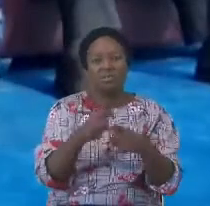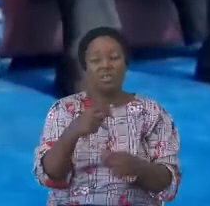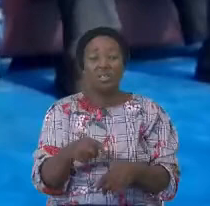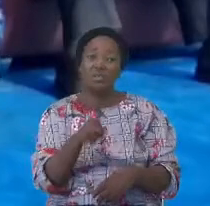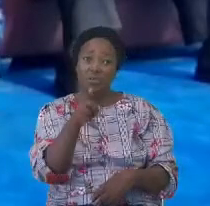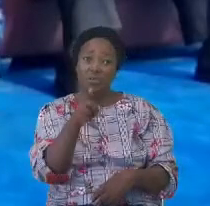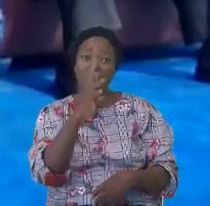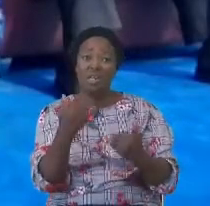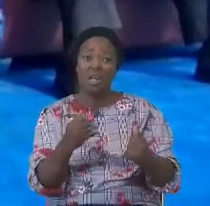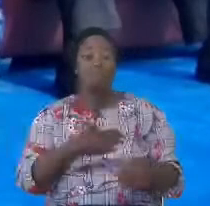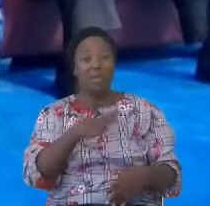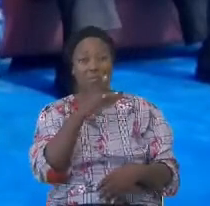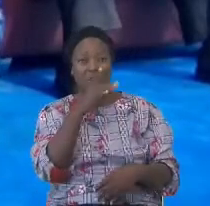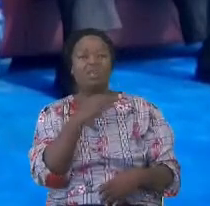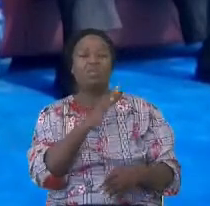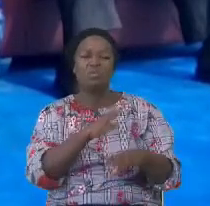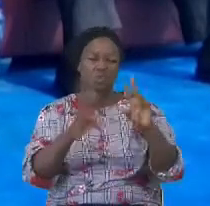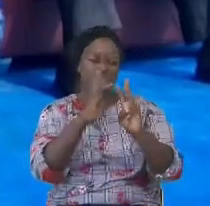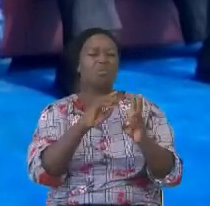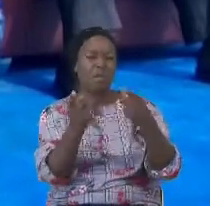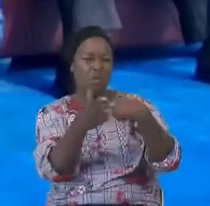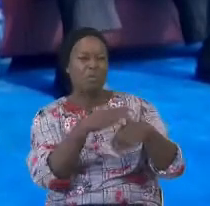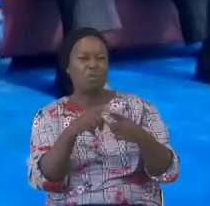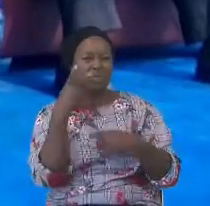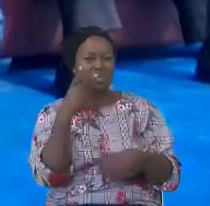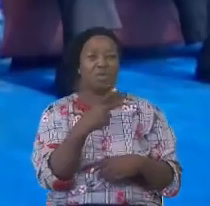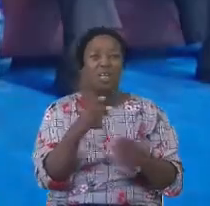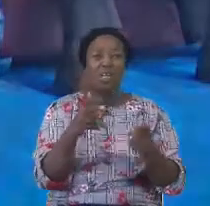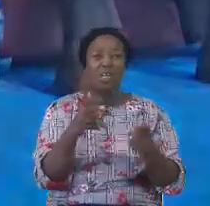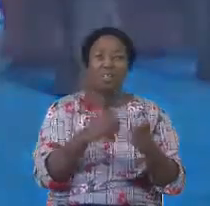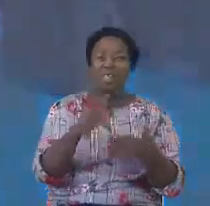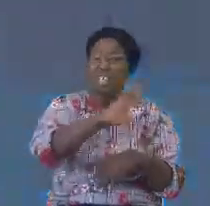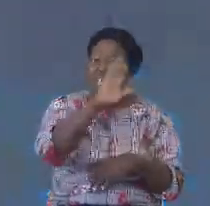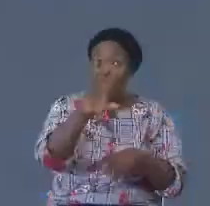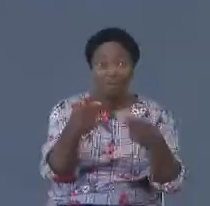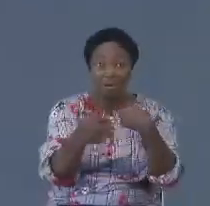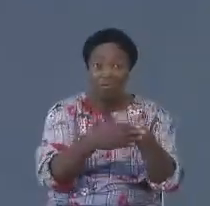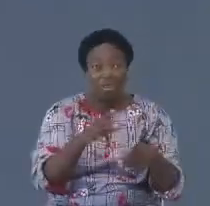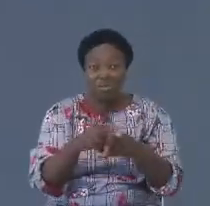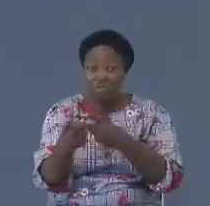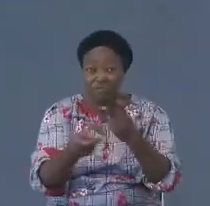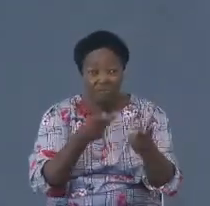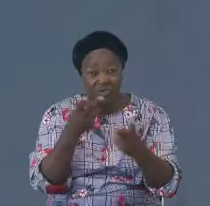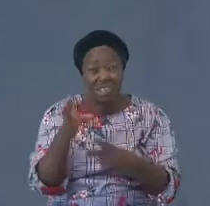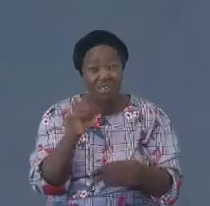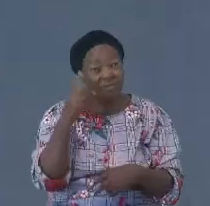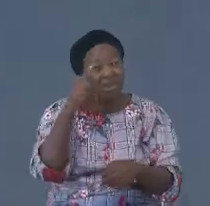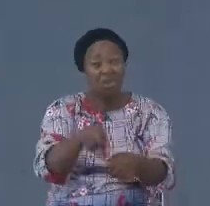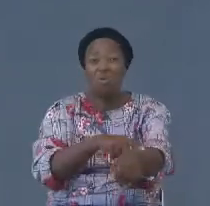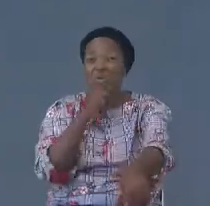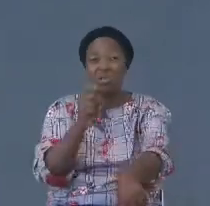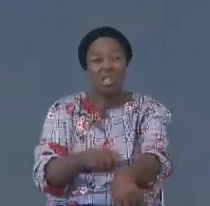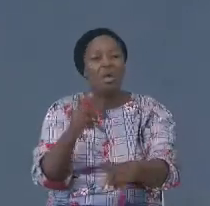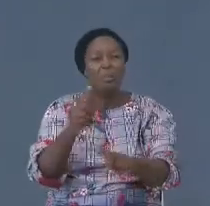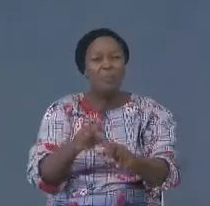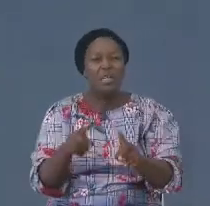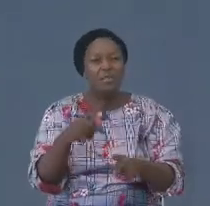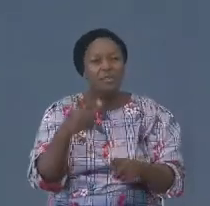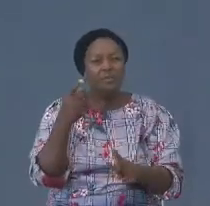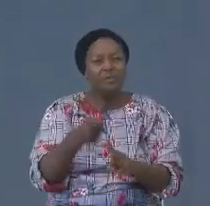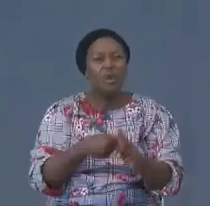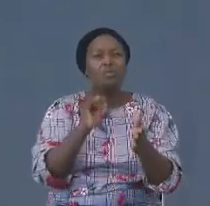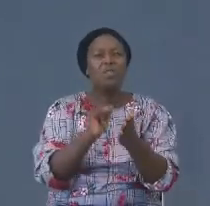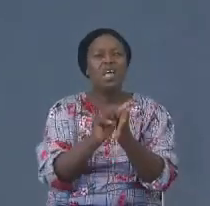him. And then they said, mother, you're my mother now, I'll get back to you. And they're so busy, they don't